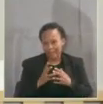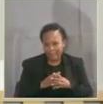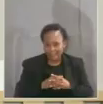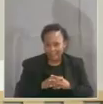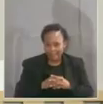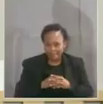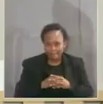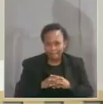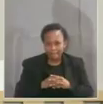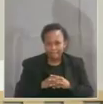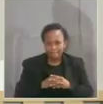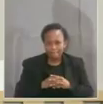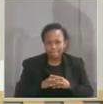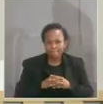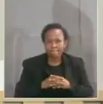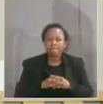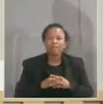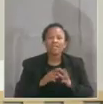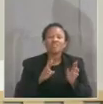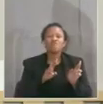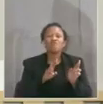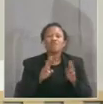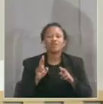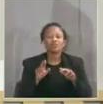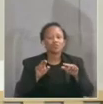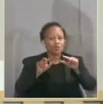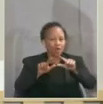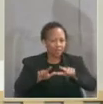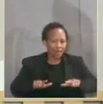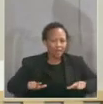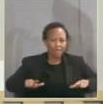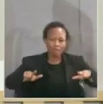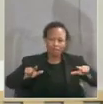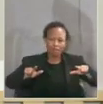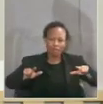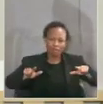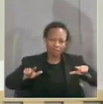the level of